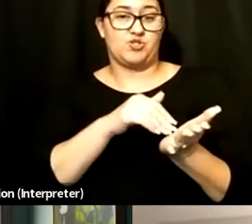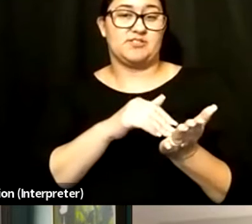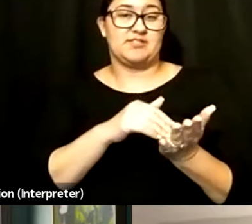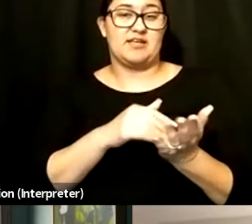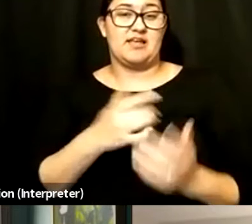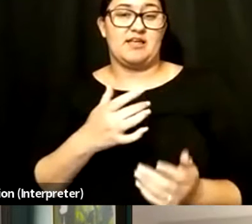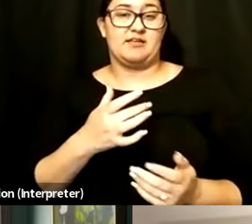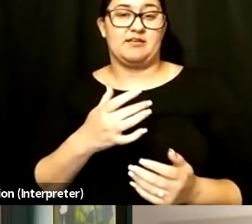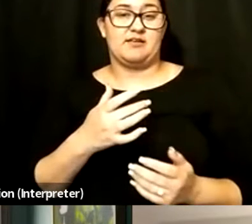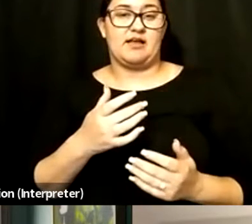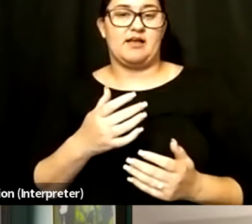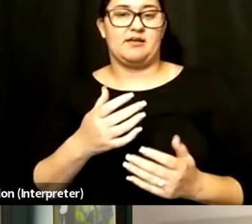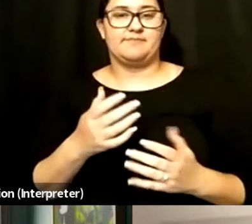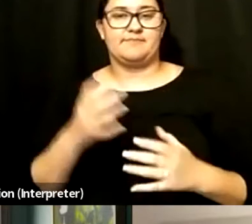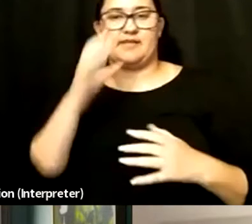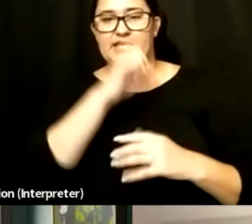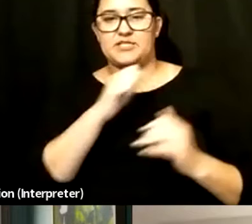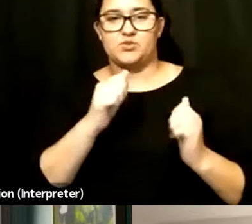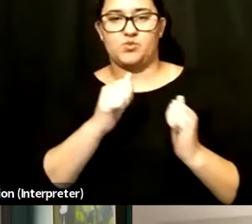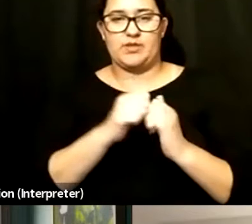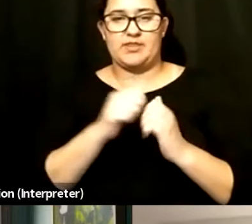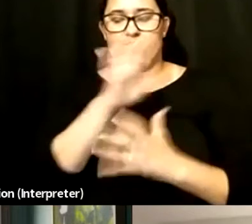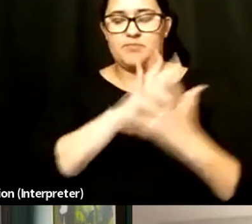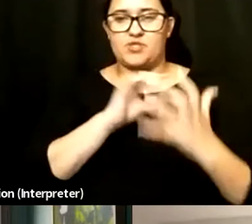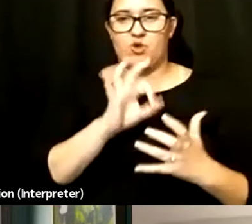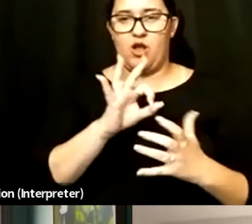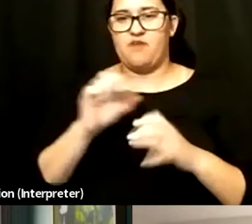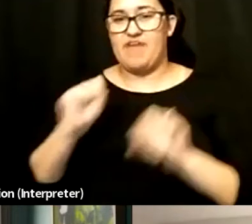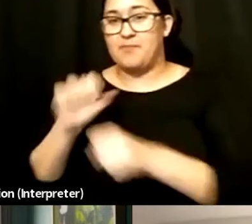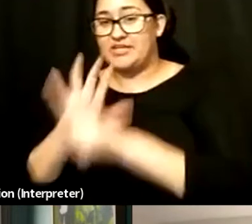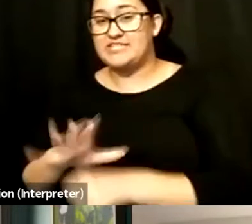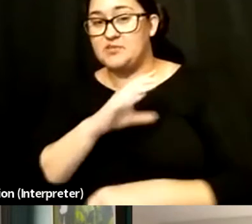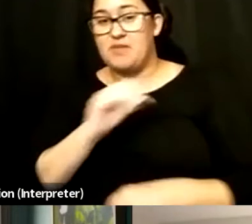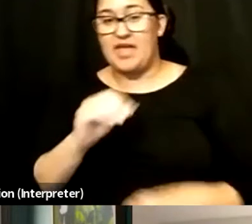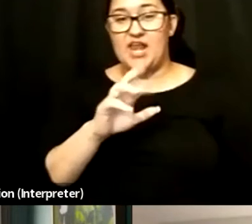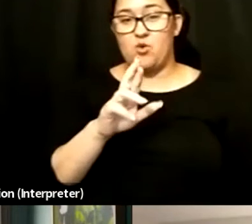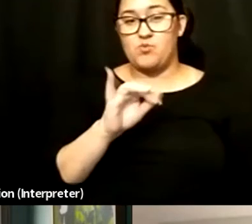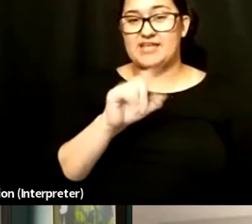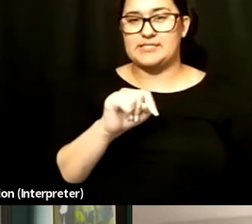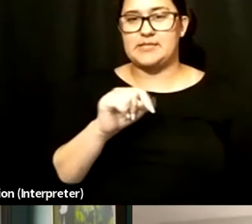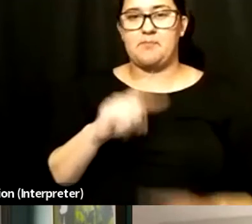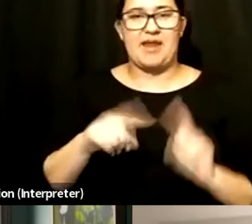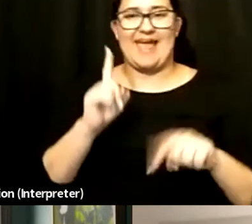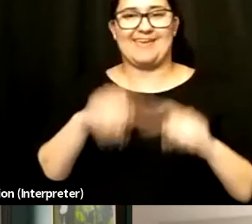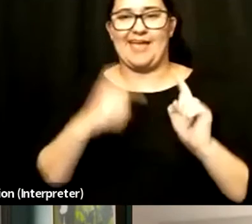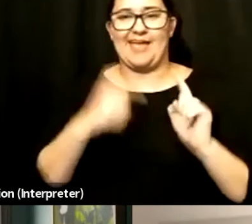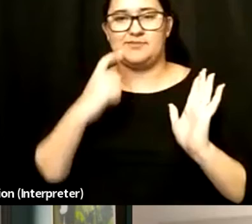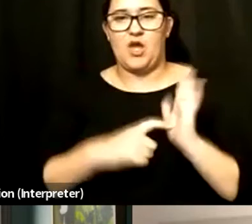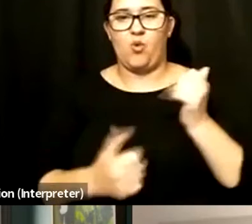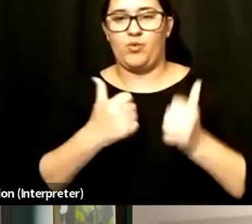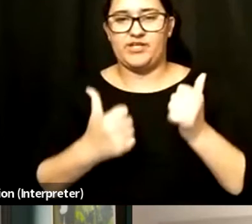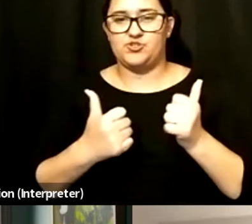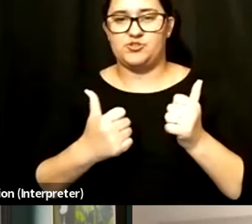of medical racism and medical ableism. And I can never tell which is which. Like no, like people are like, were you